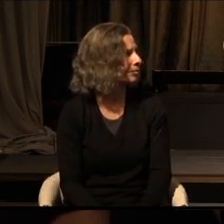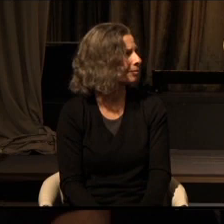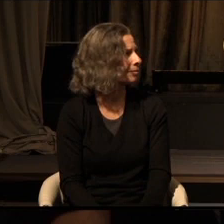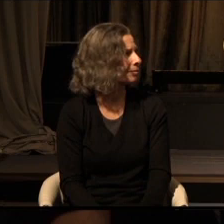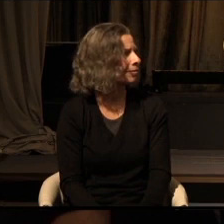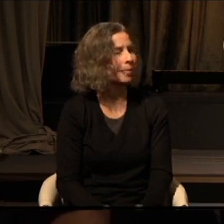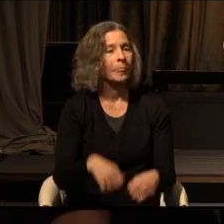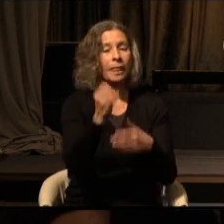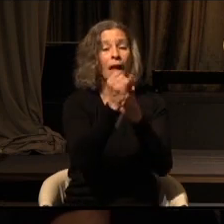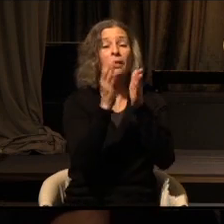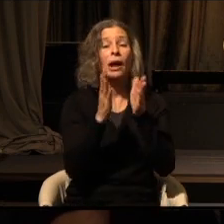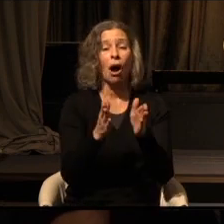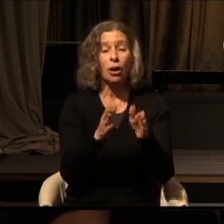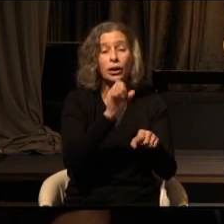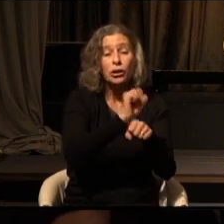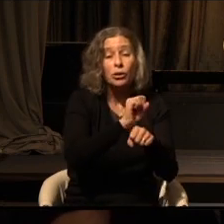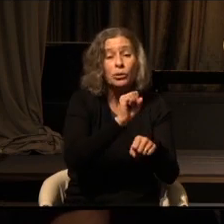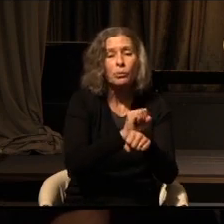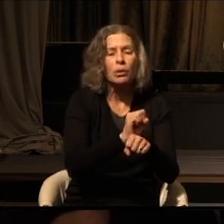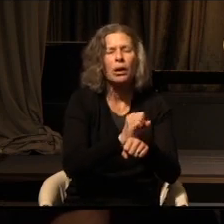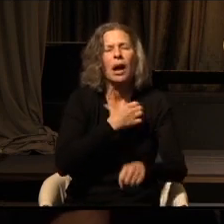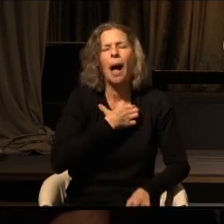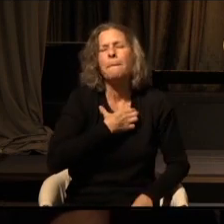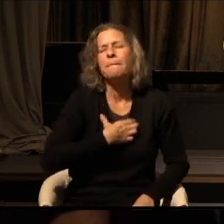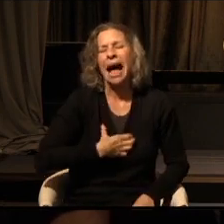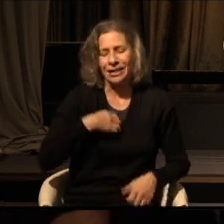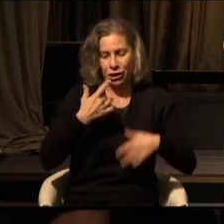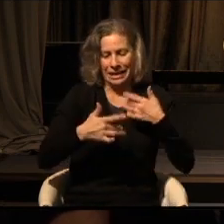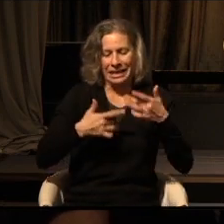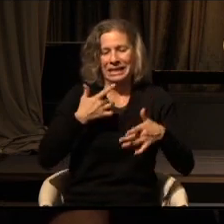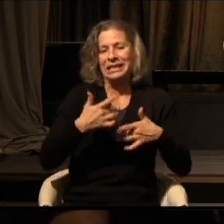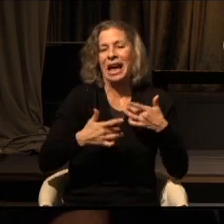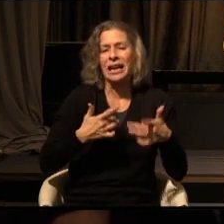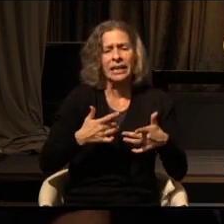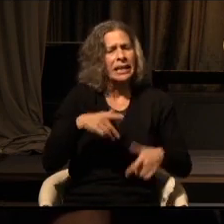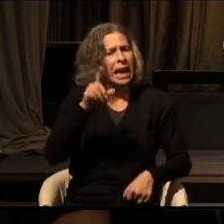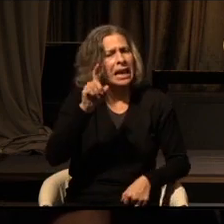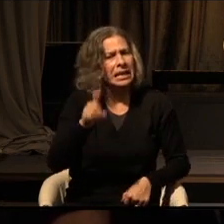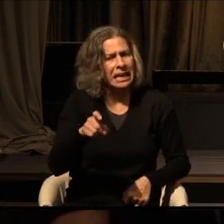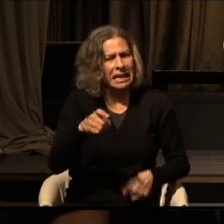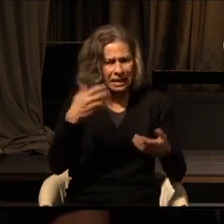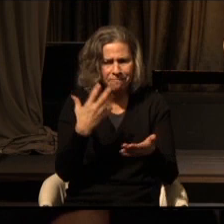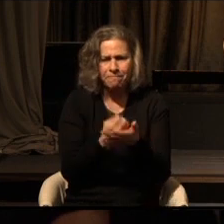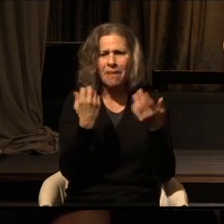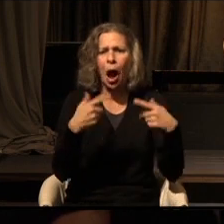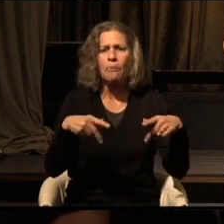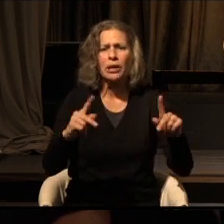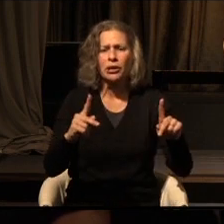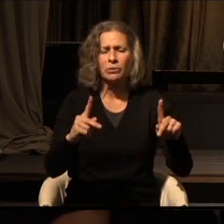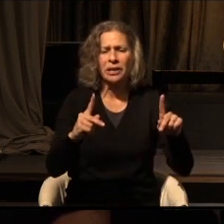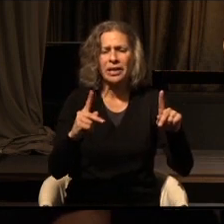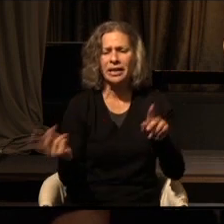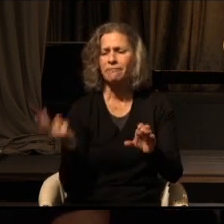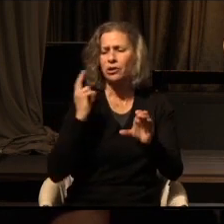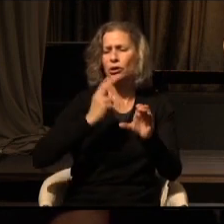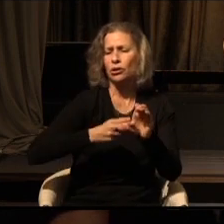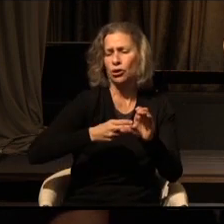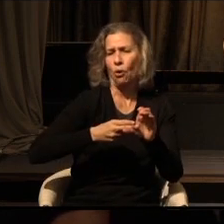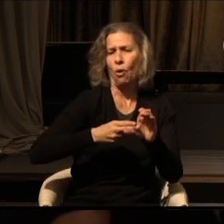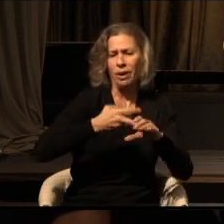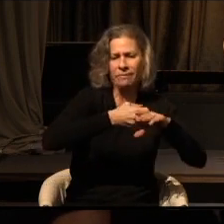The artists whose work I am passionately excited about deserve to get an opportunity to be in the marketplace as